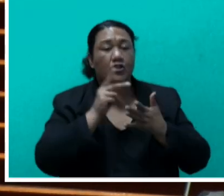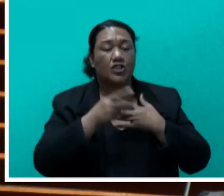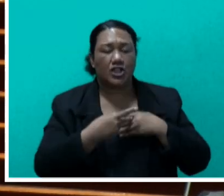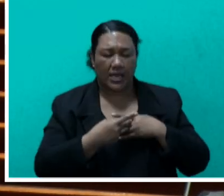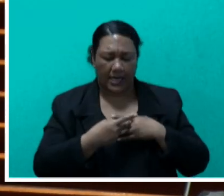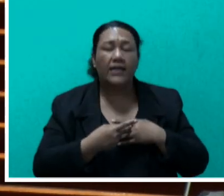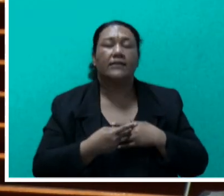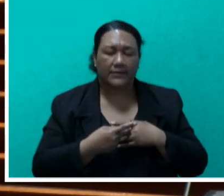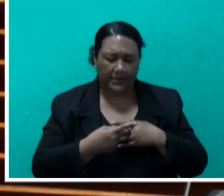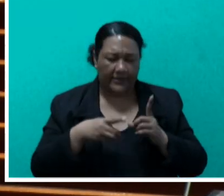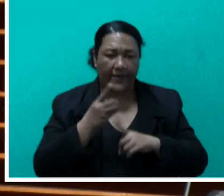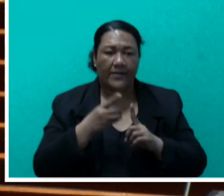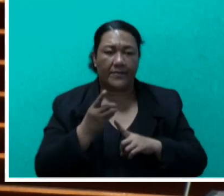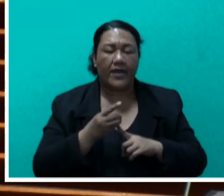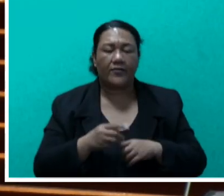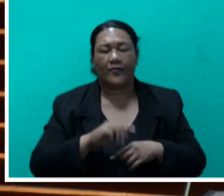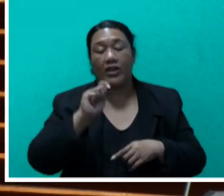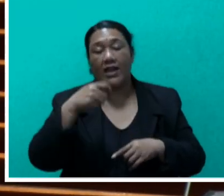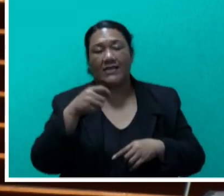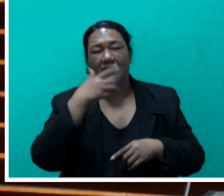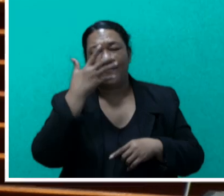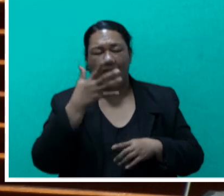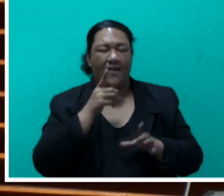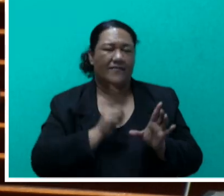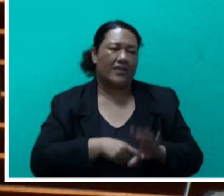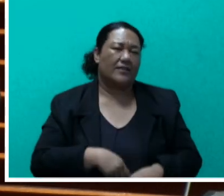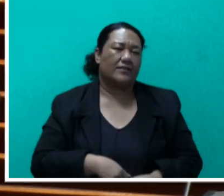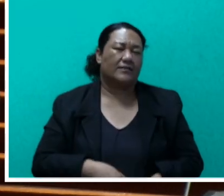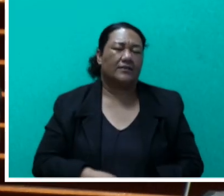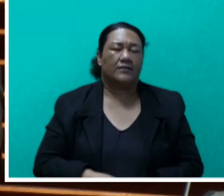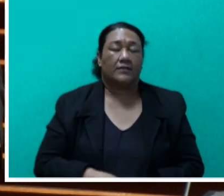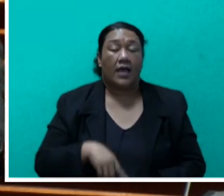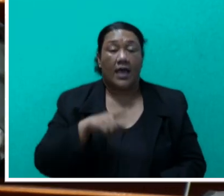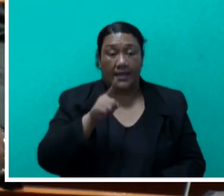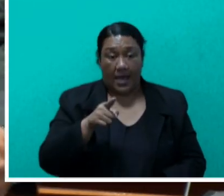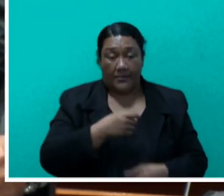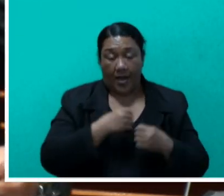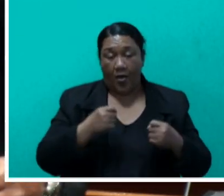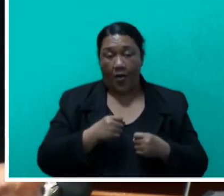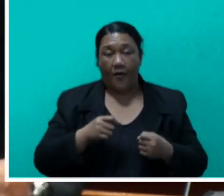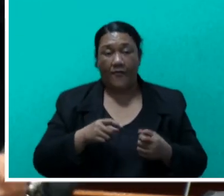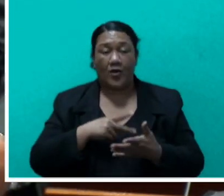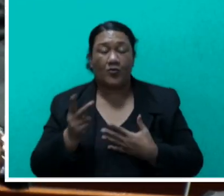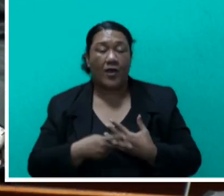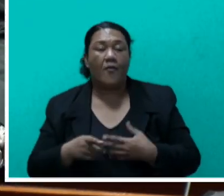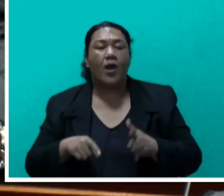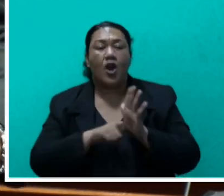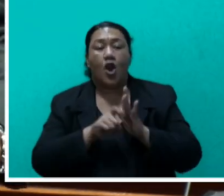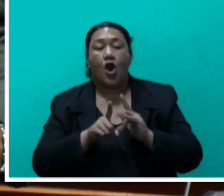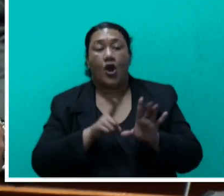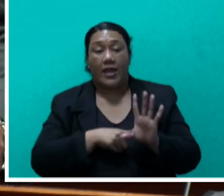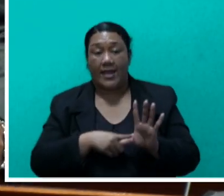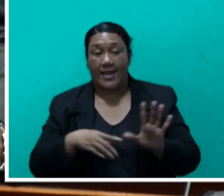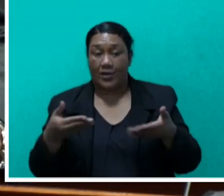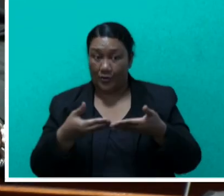years. The above are the new initiatives that this revamped rural program introduced to